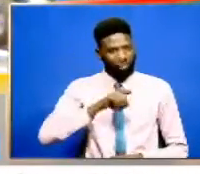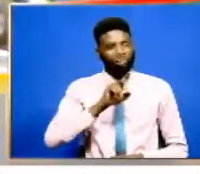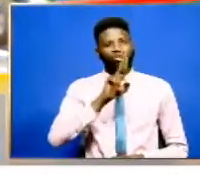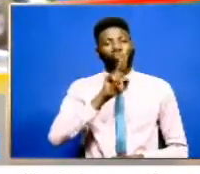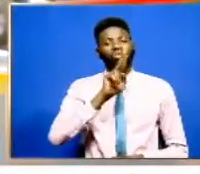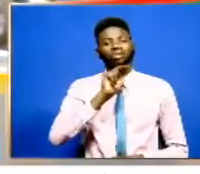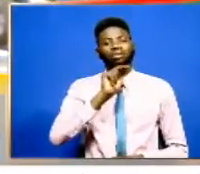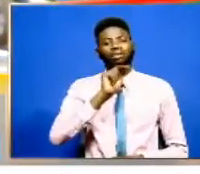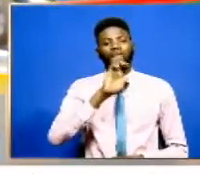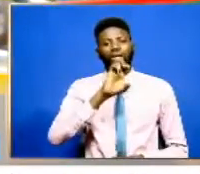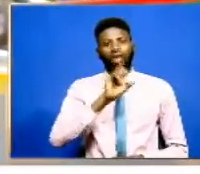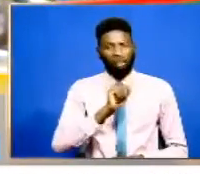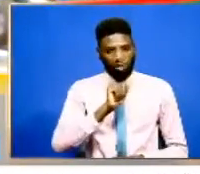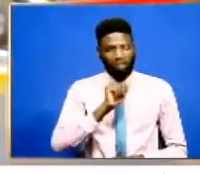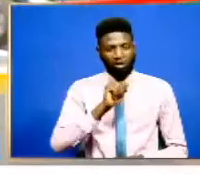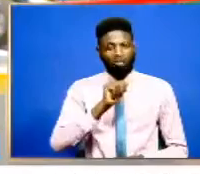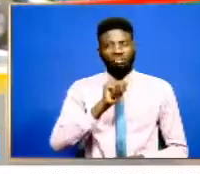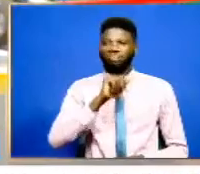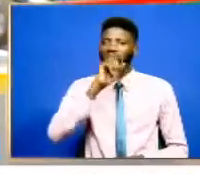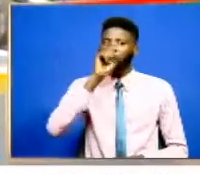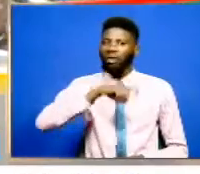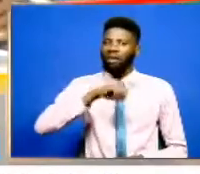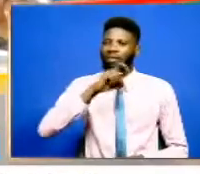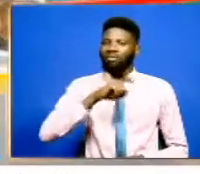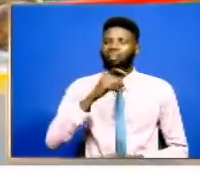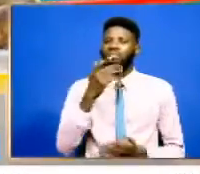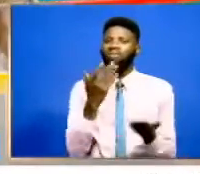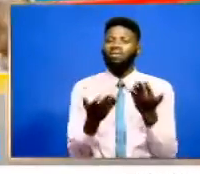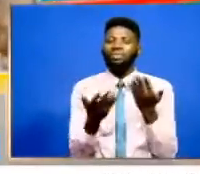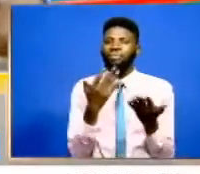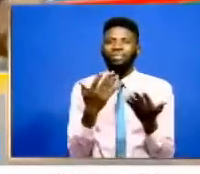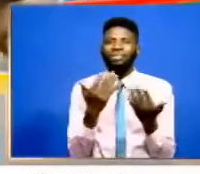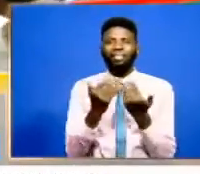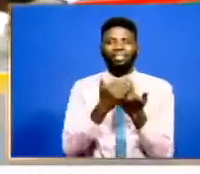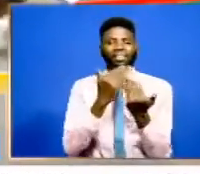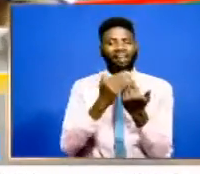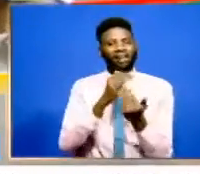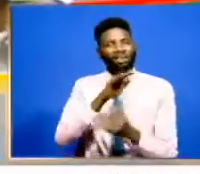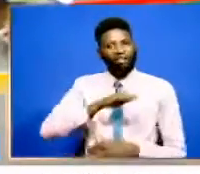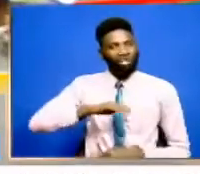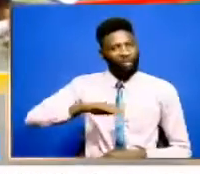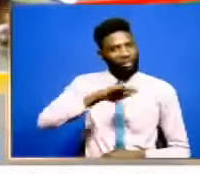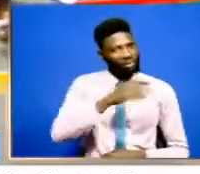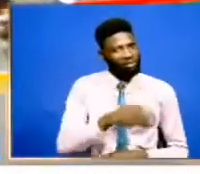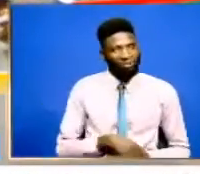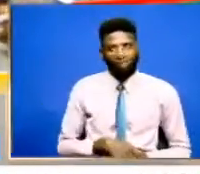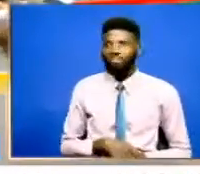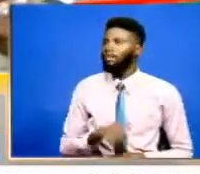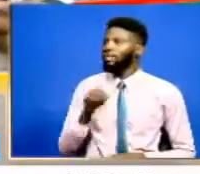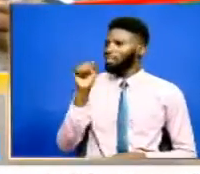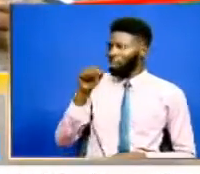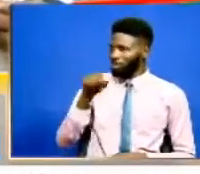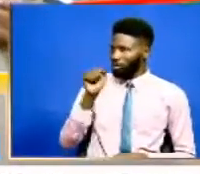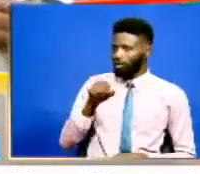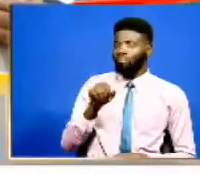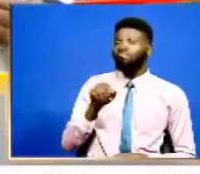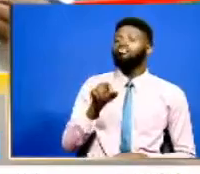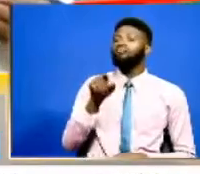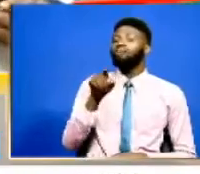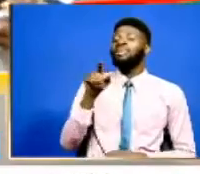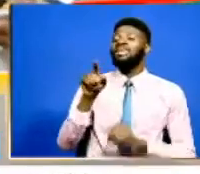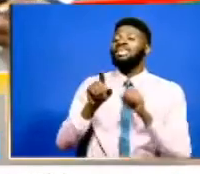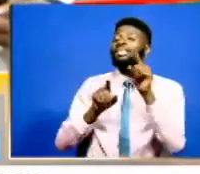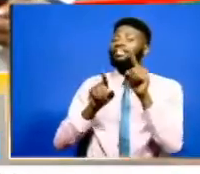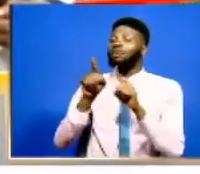at least it has to be very, very air-friendly, right? Yeah, but this transport unit is really looking